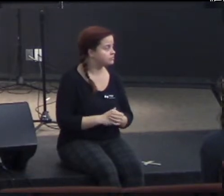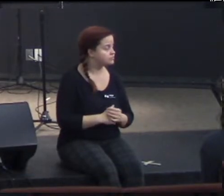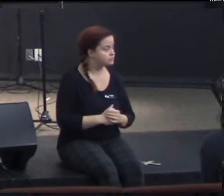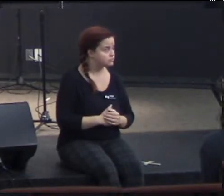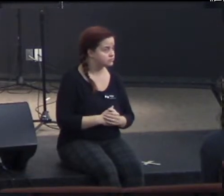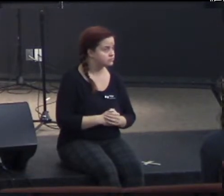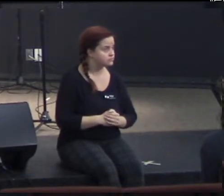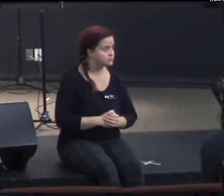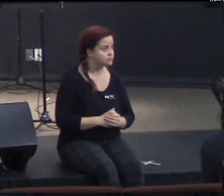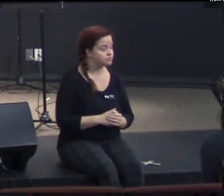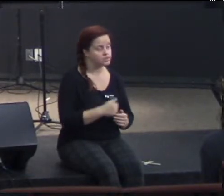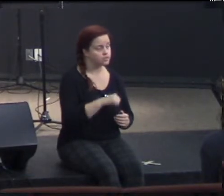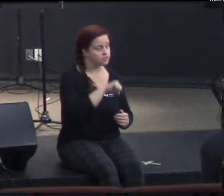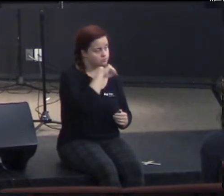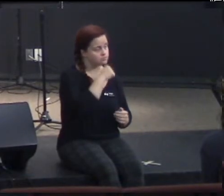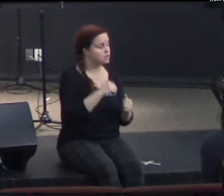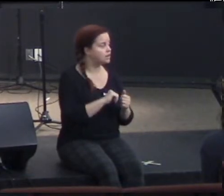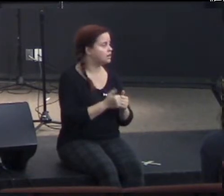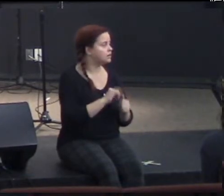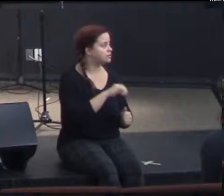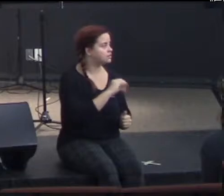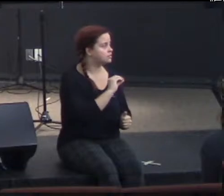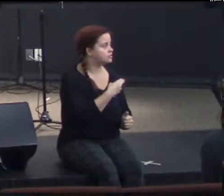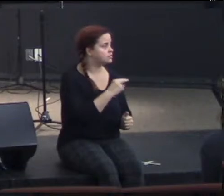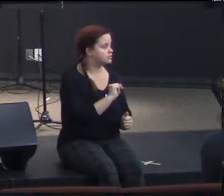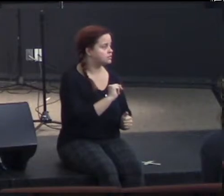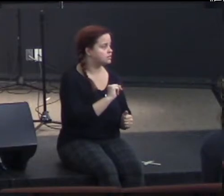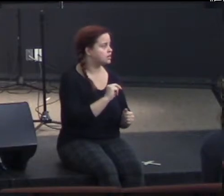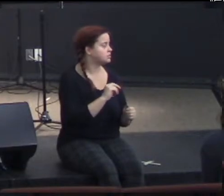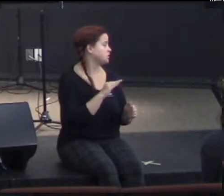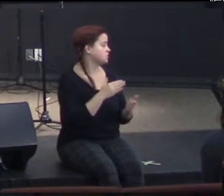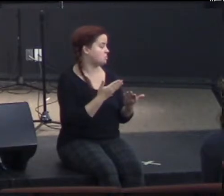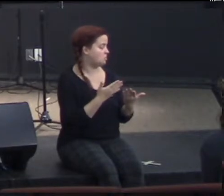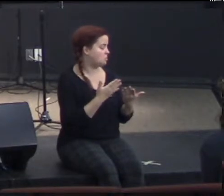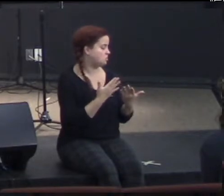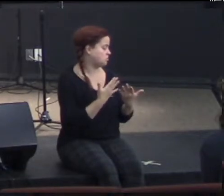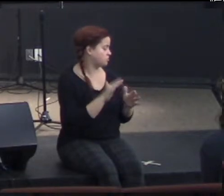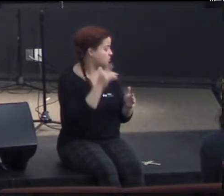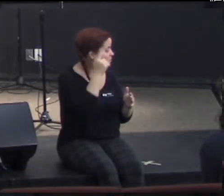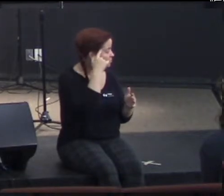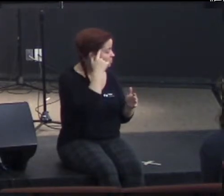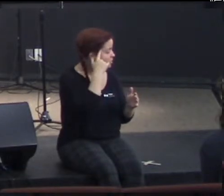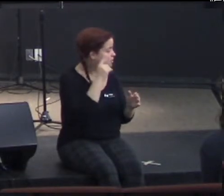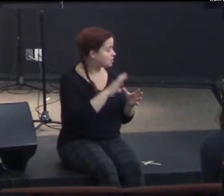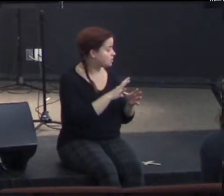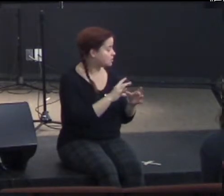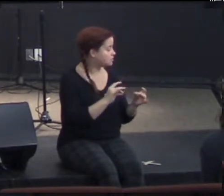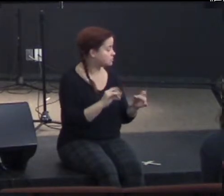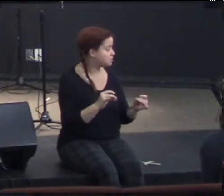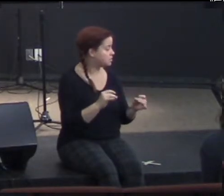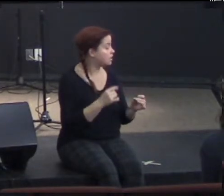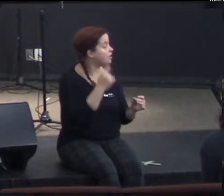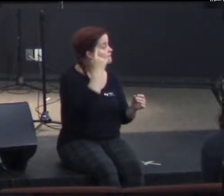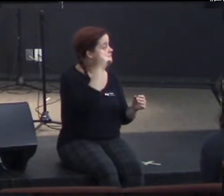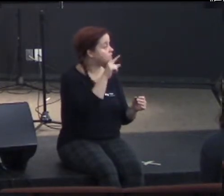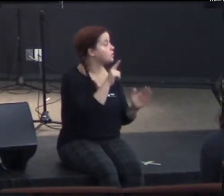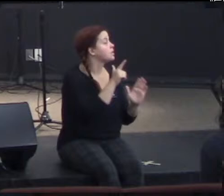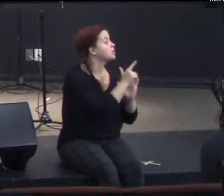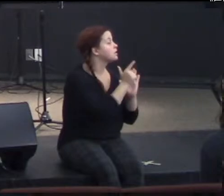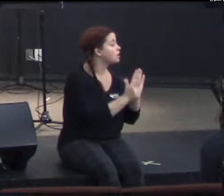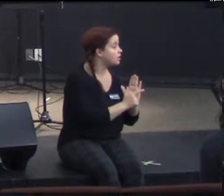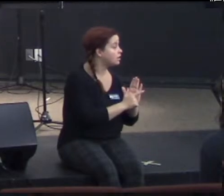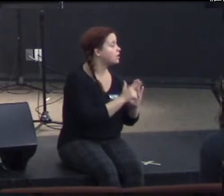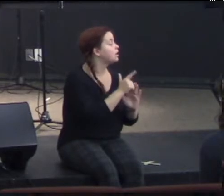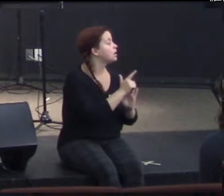truth. You know, I love how John kind of finishes up his thought a few sentences later. He says, for the law was given